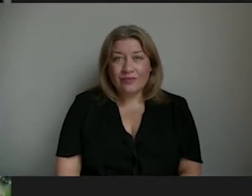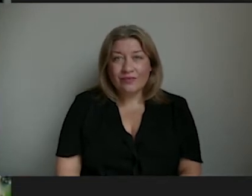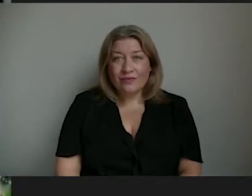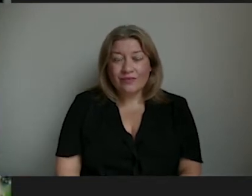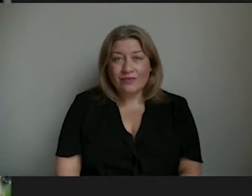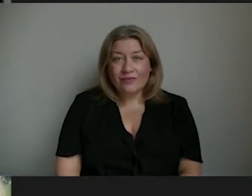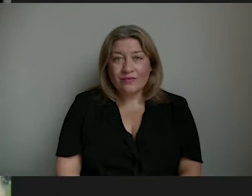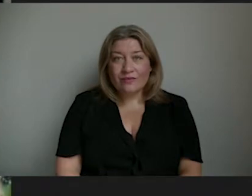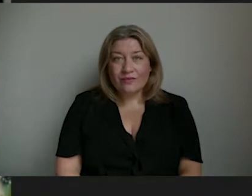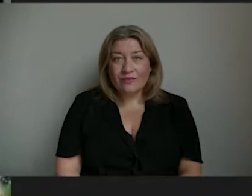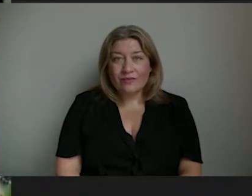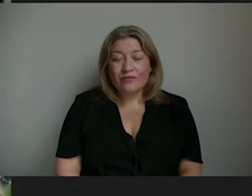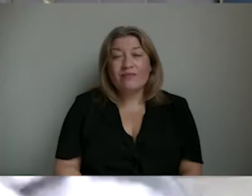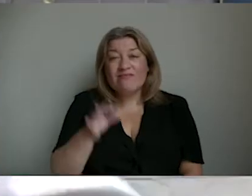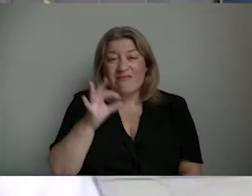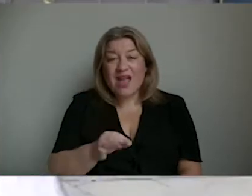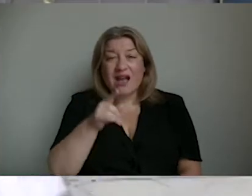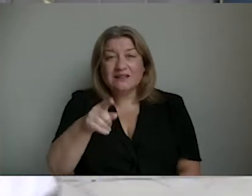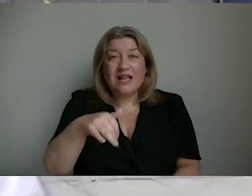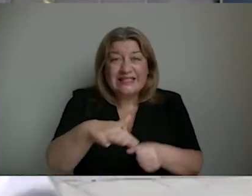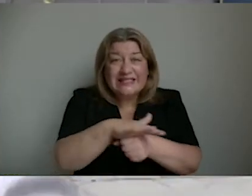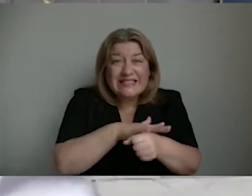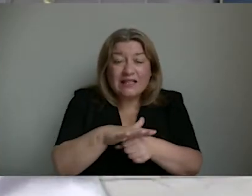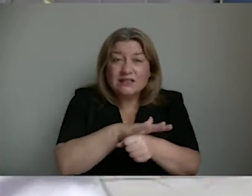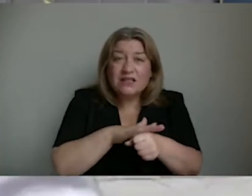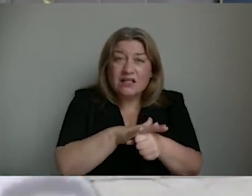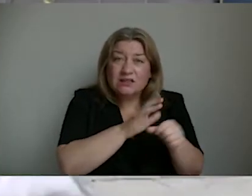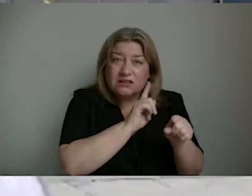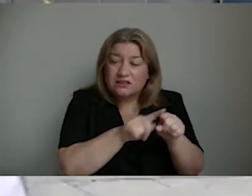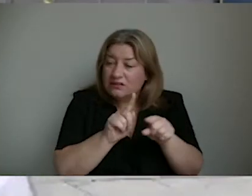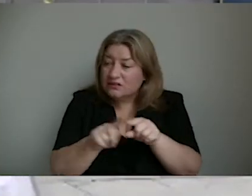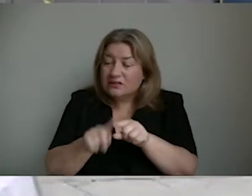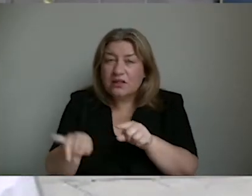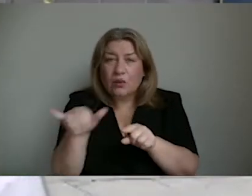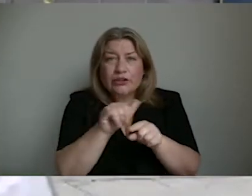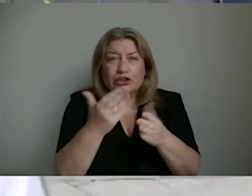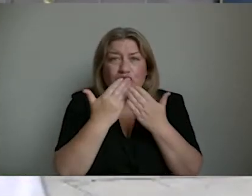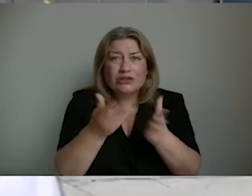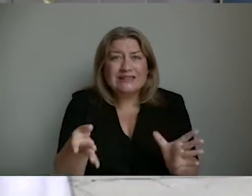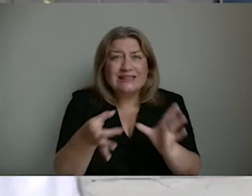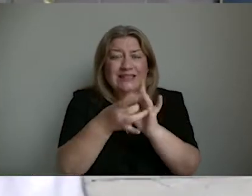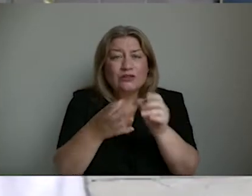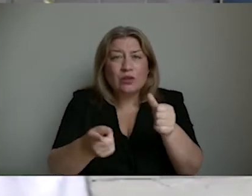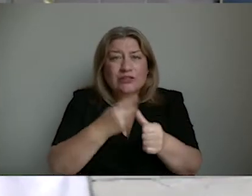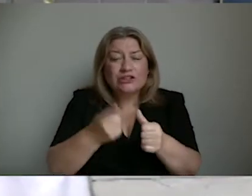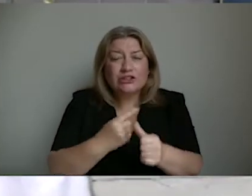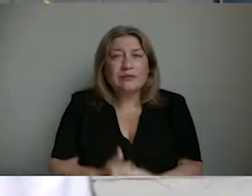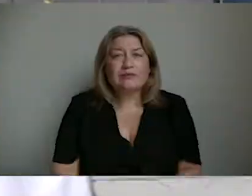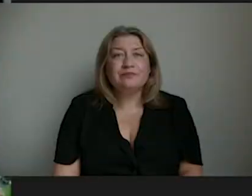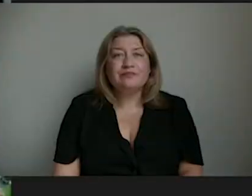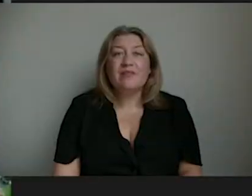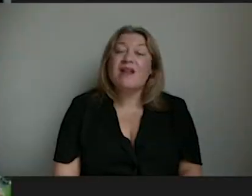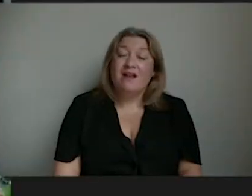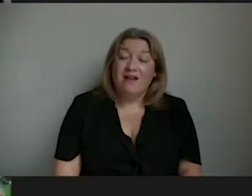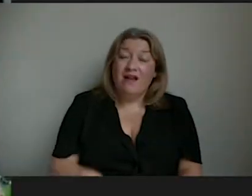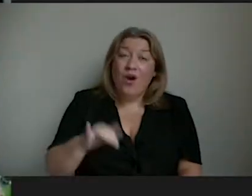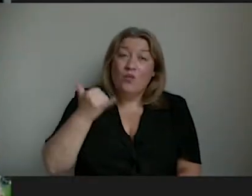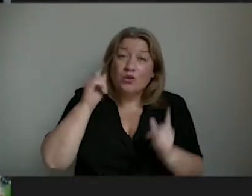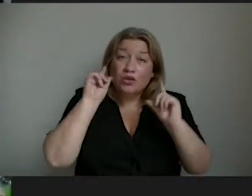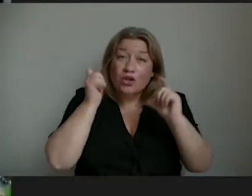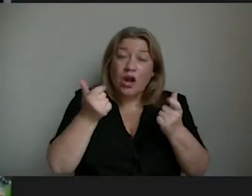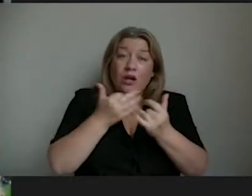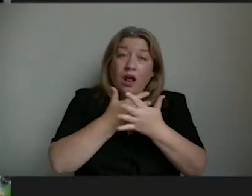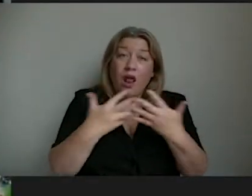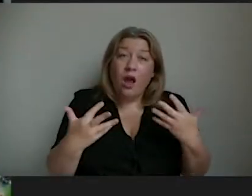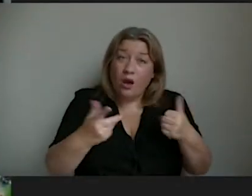apprenticeship route. Okay, and what sort of sectors can you study an apprenticeship? So here at Walsall College we